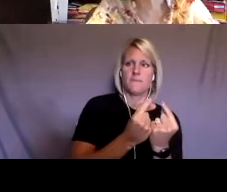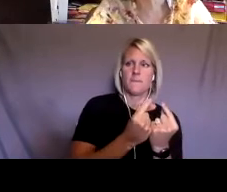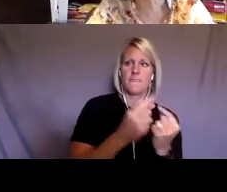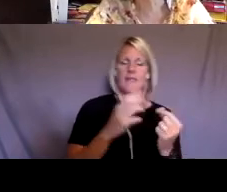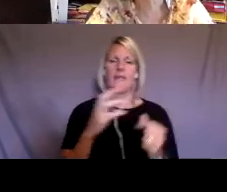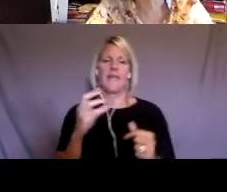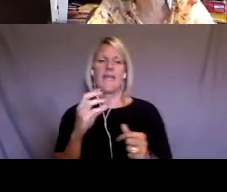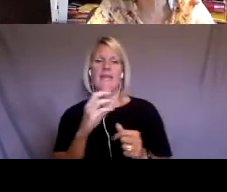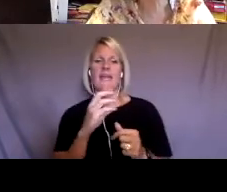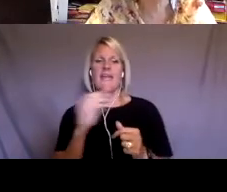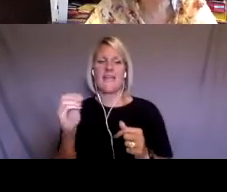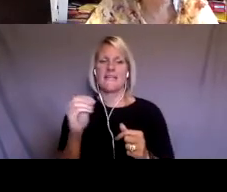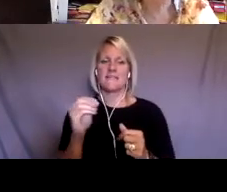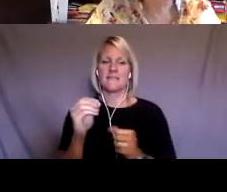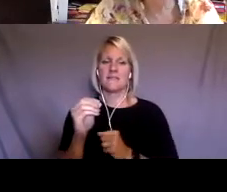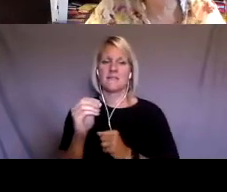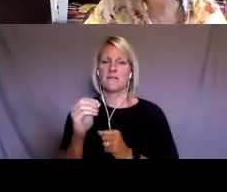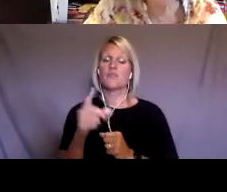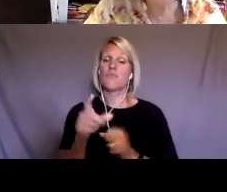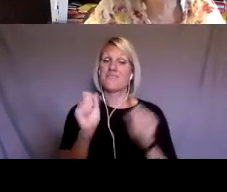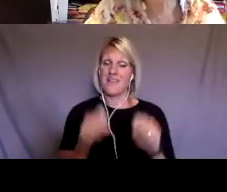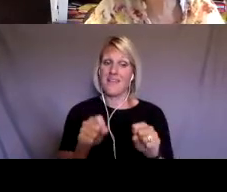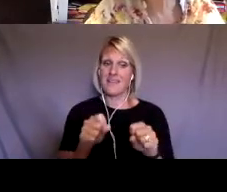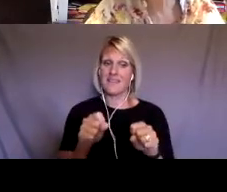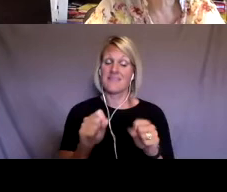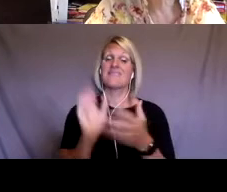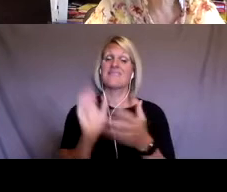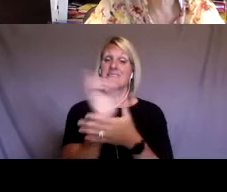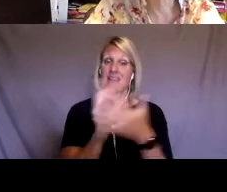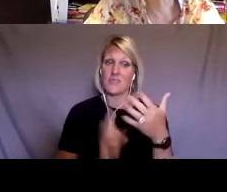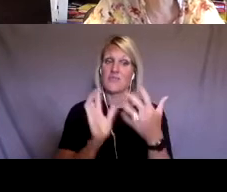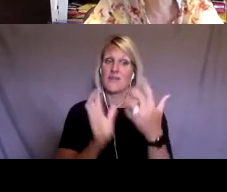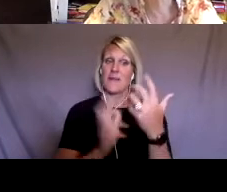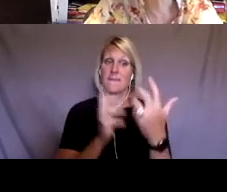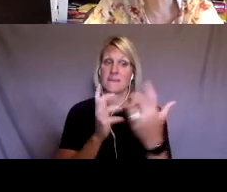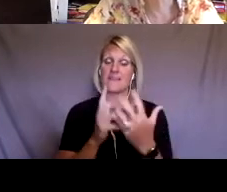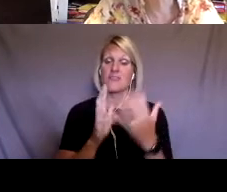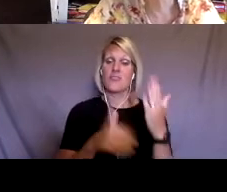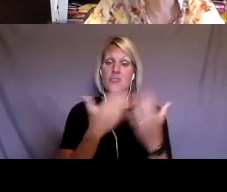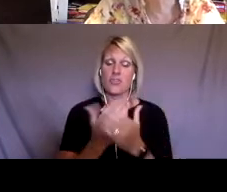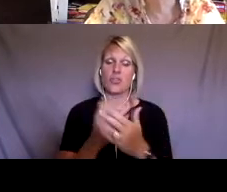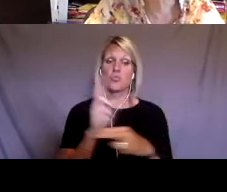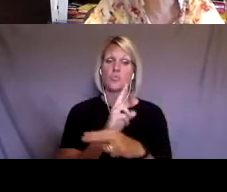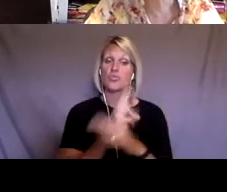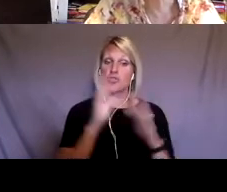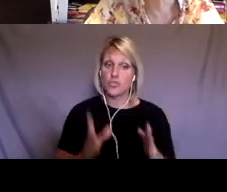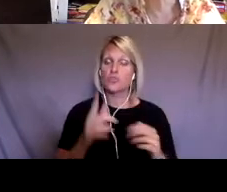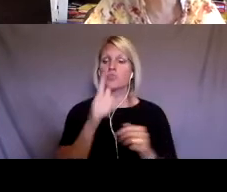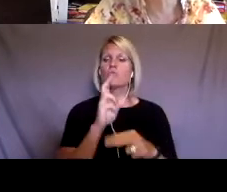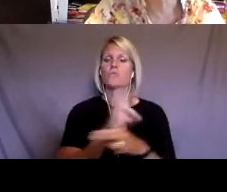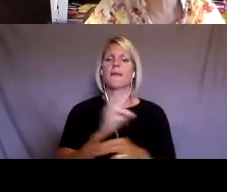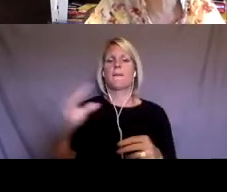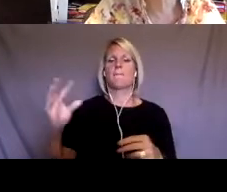a design that accommodates all users, that uses the appropriate speed for the